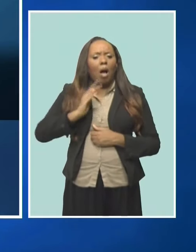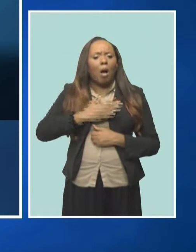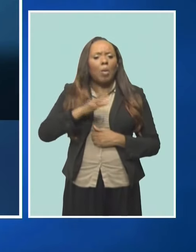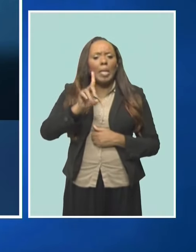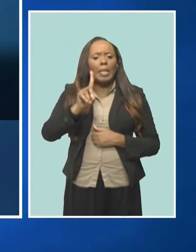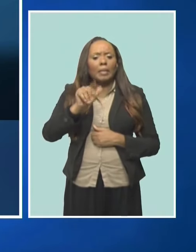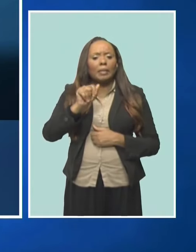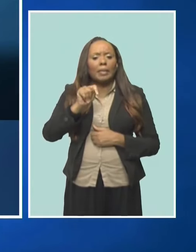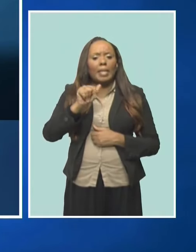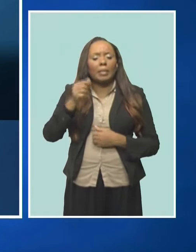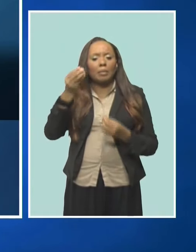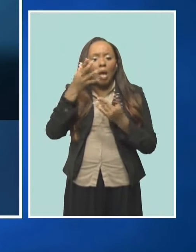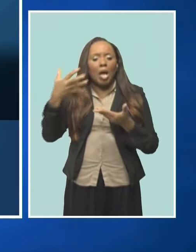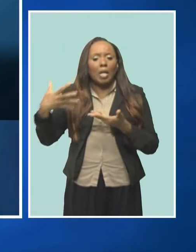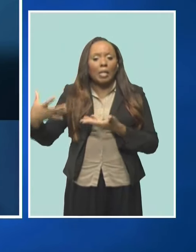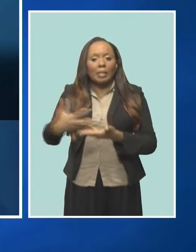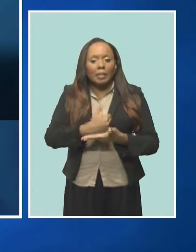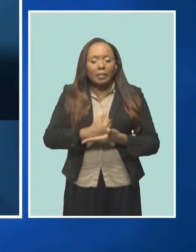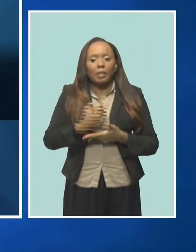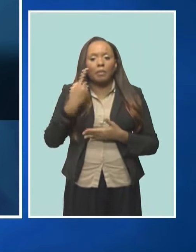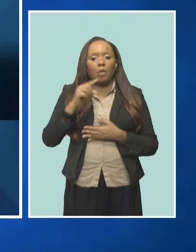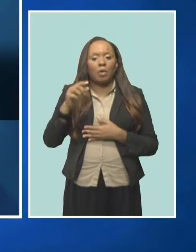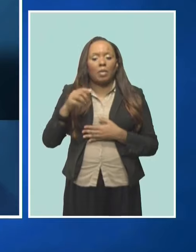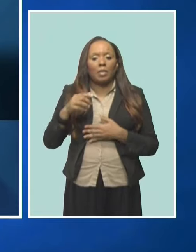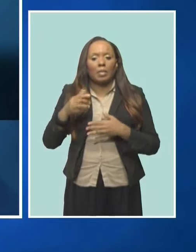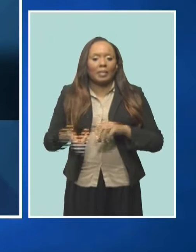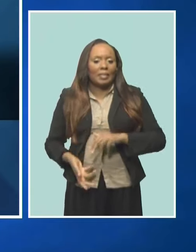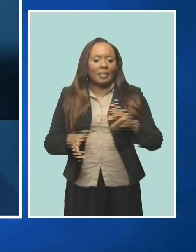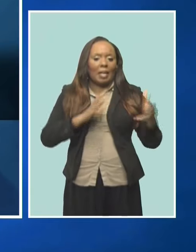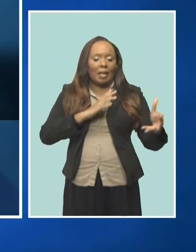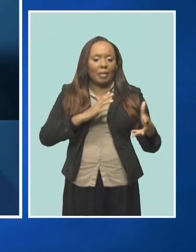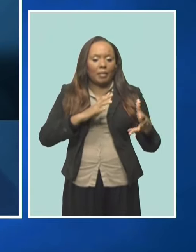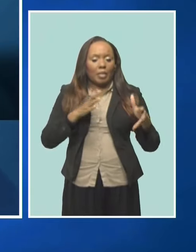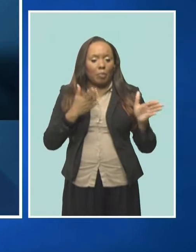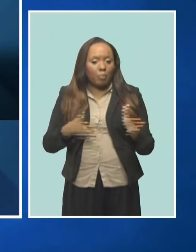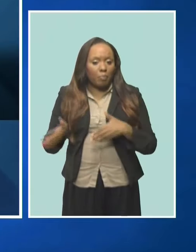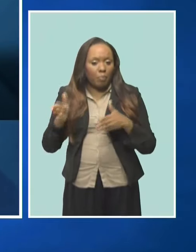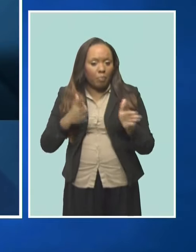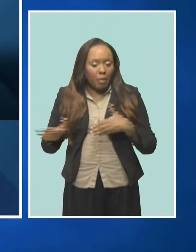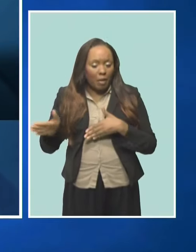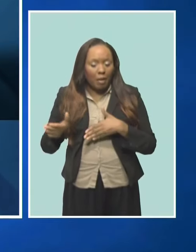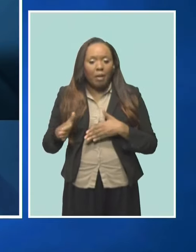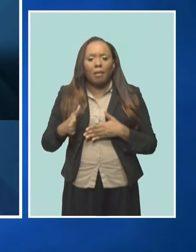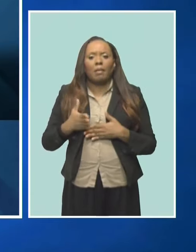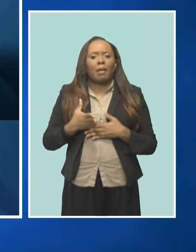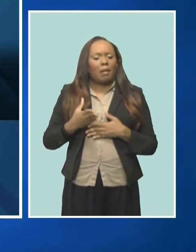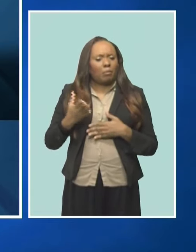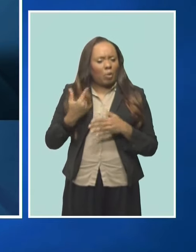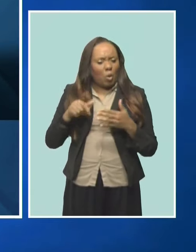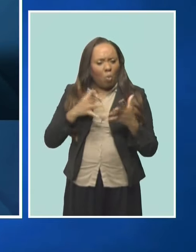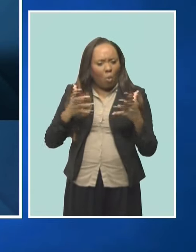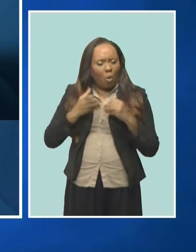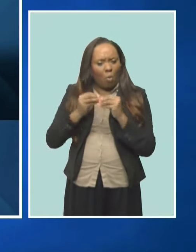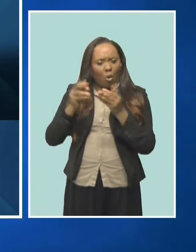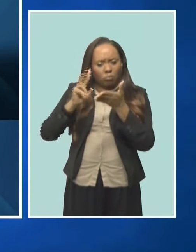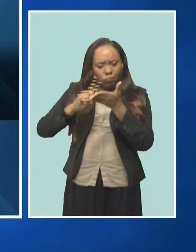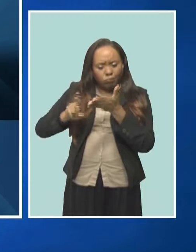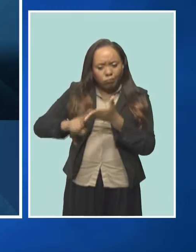in areas such as disaster preparedness and occupancy trends, we will leverage this information for insightful research and